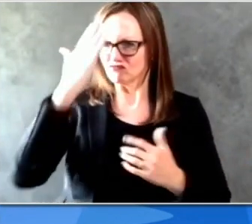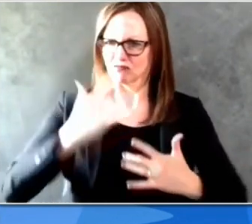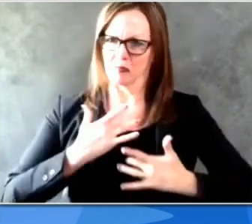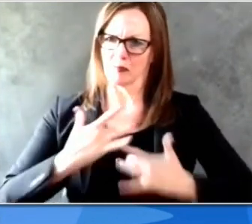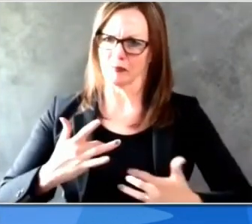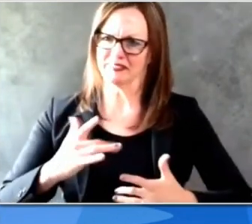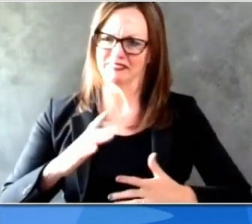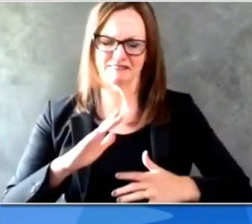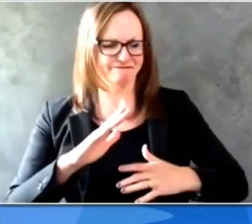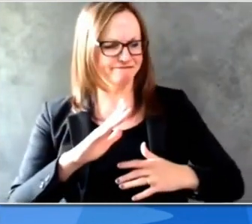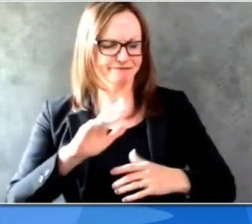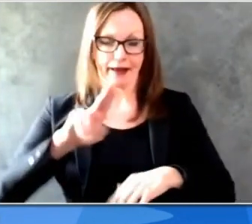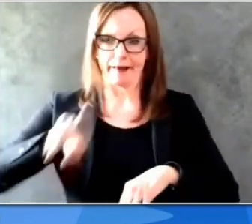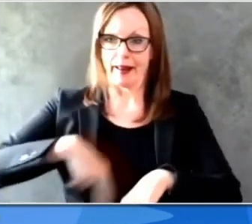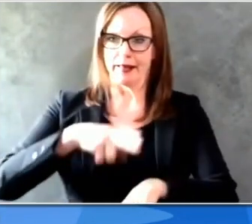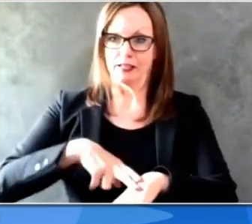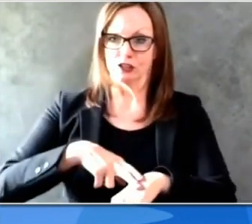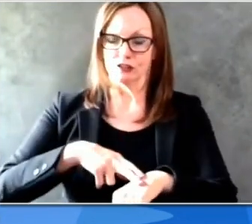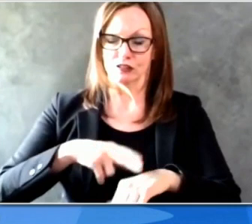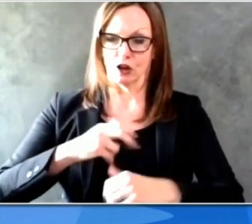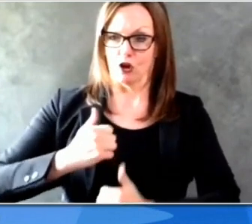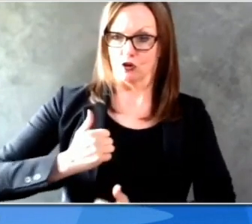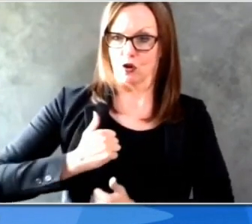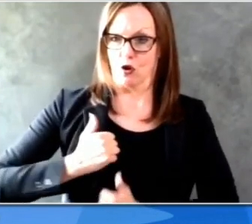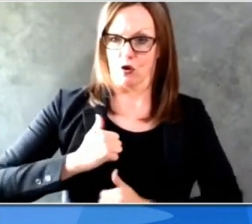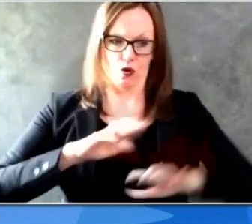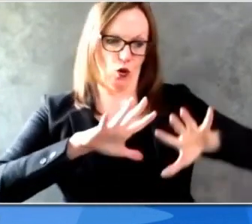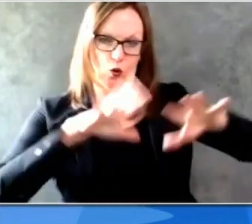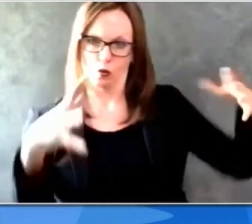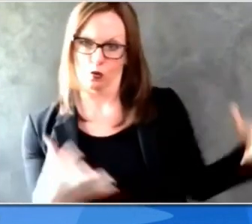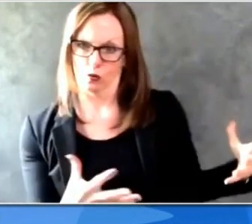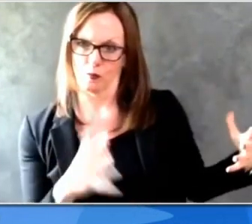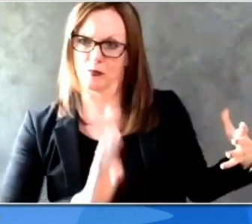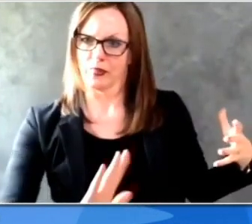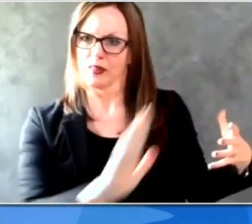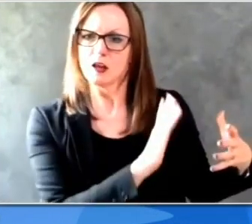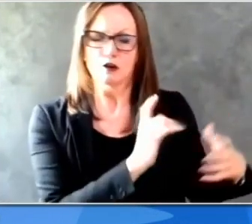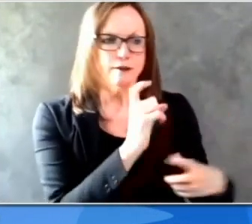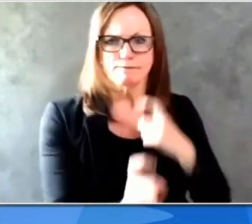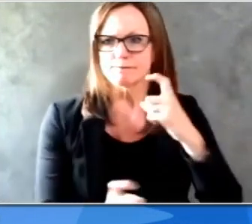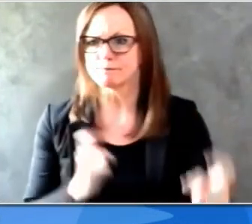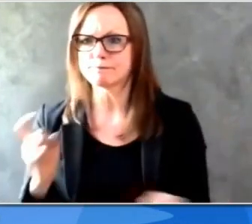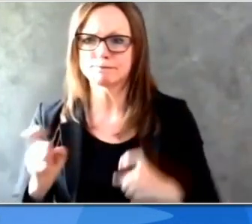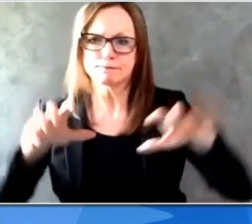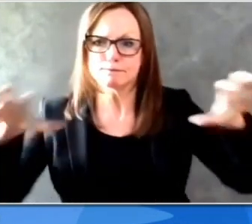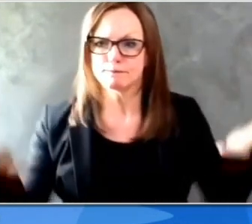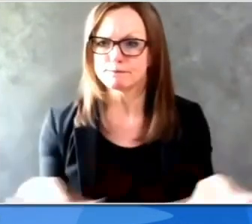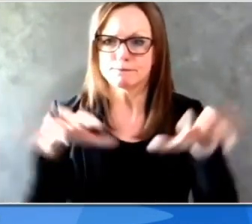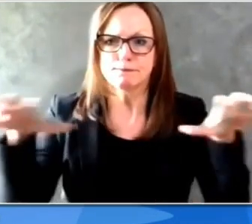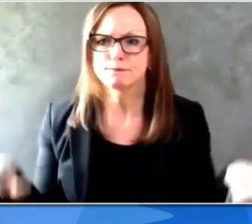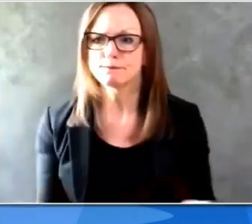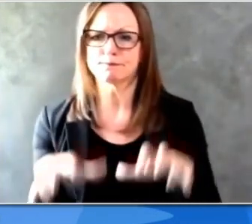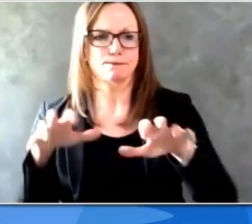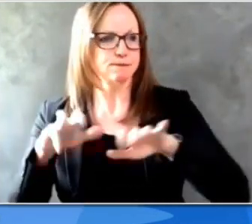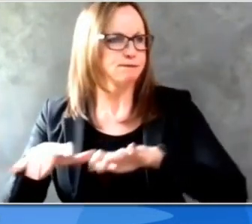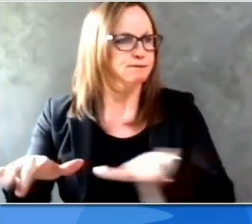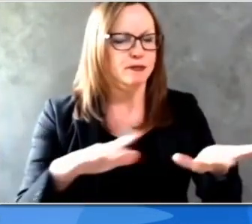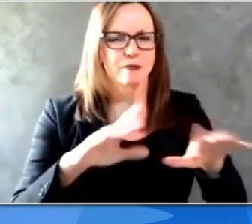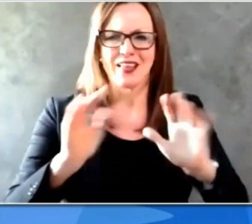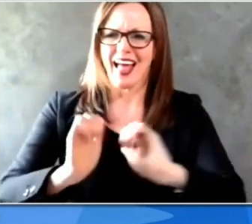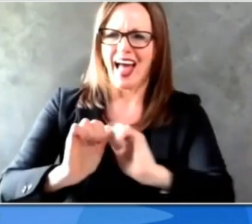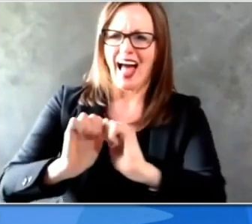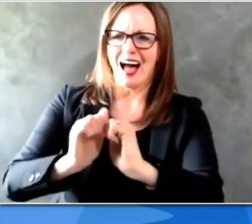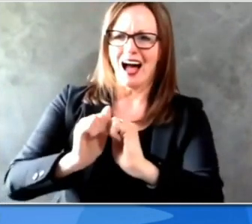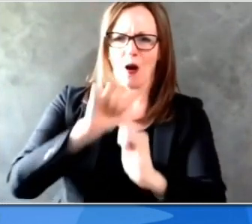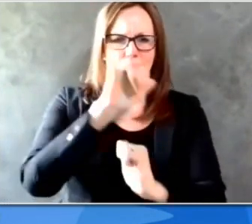work with regards to the overall decision making with where they go and